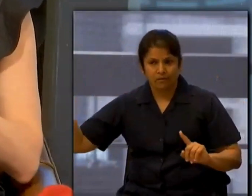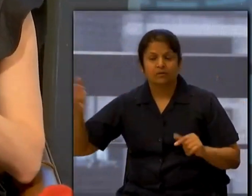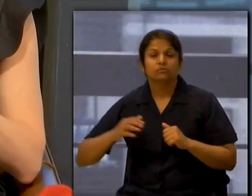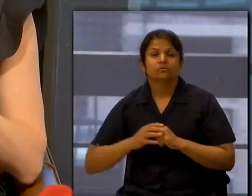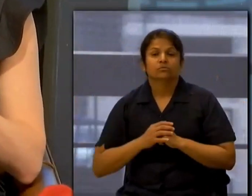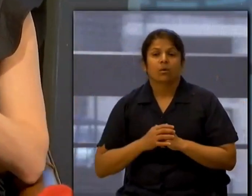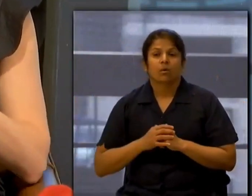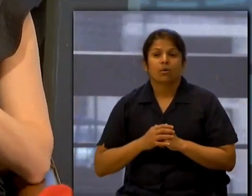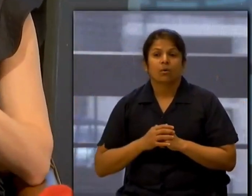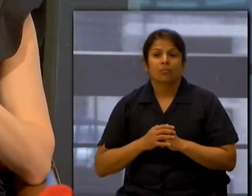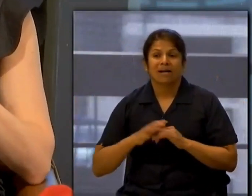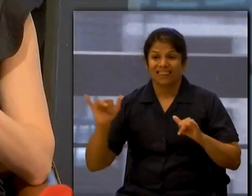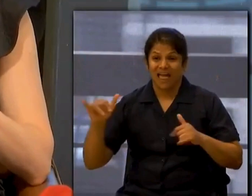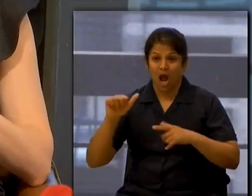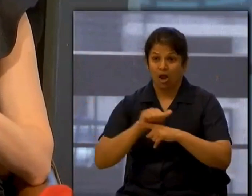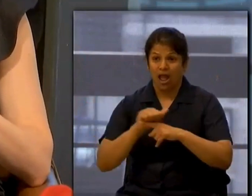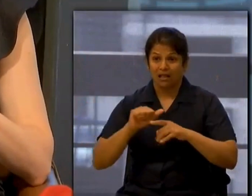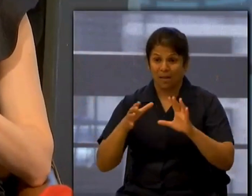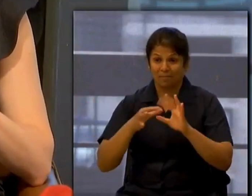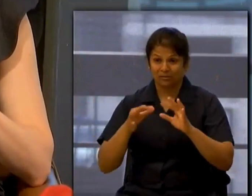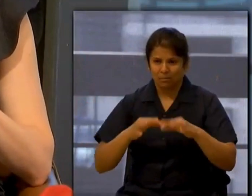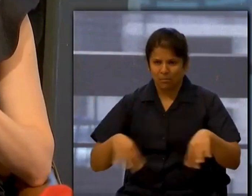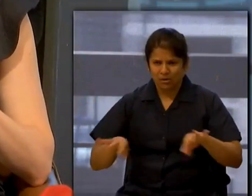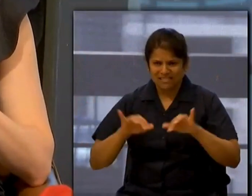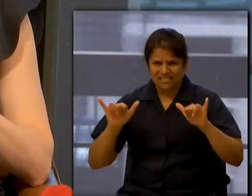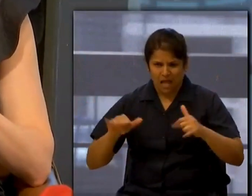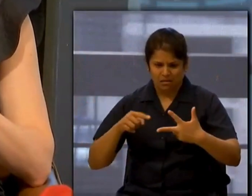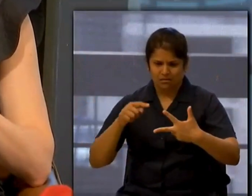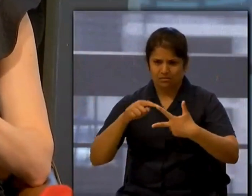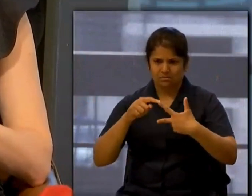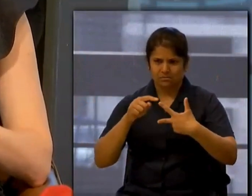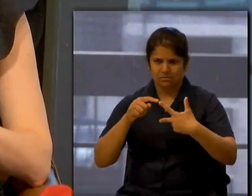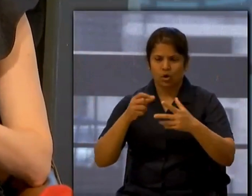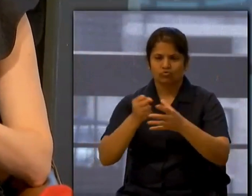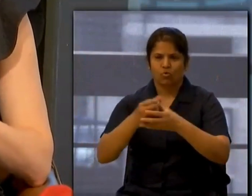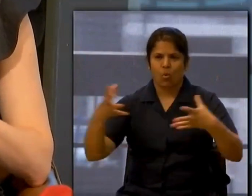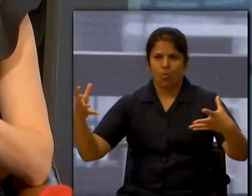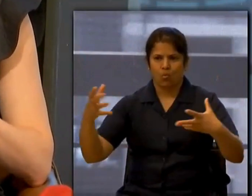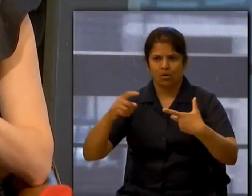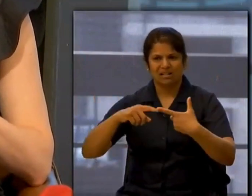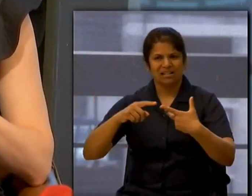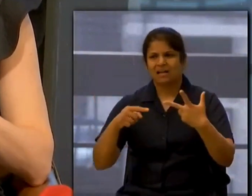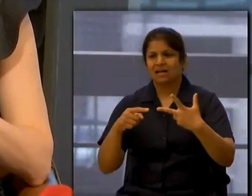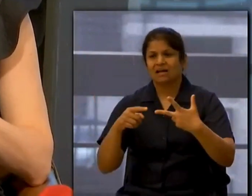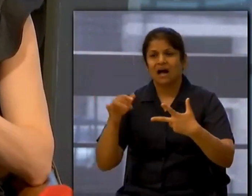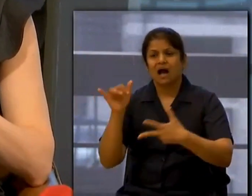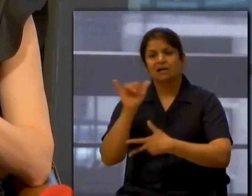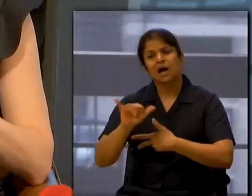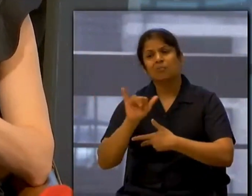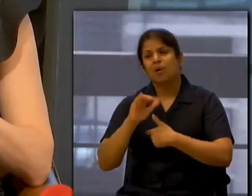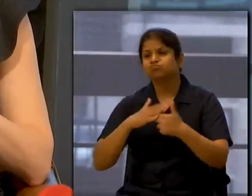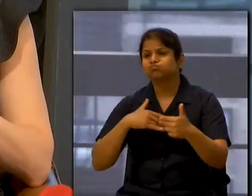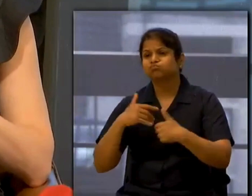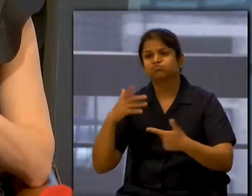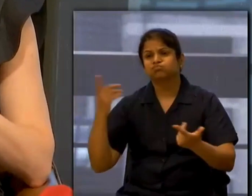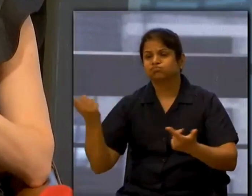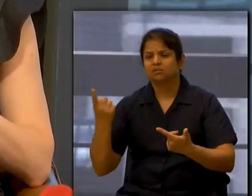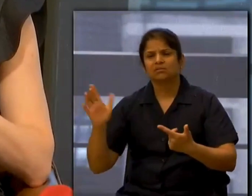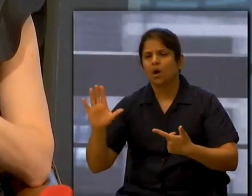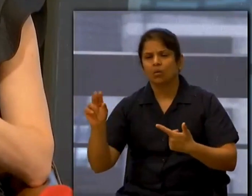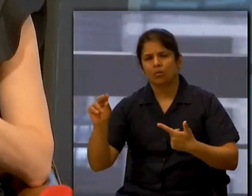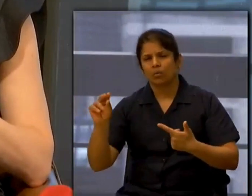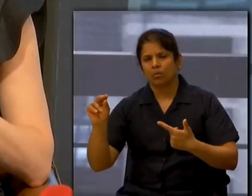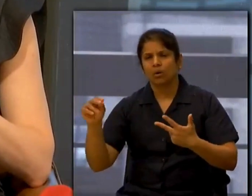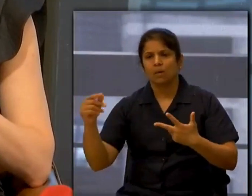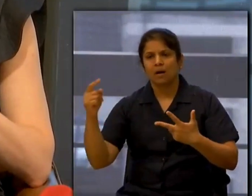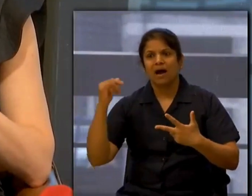growth because we can't stay in the zone of comfort. And I believe that, if we all stay comfortable, we're never going to move beyond the status